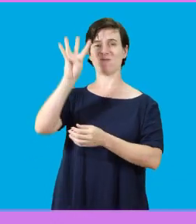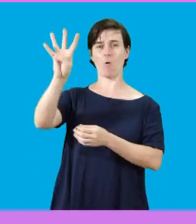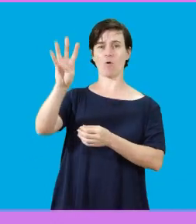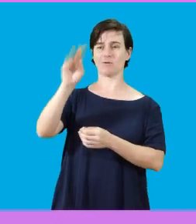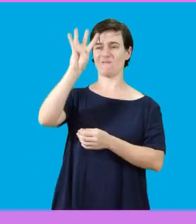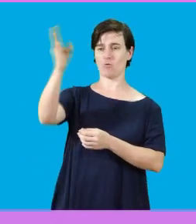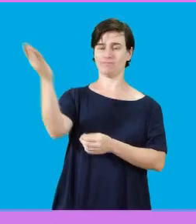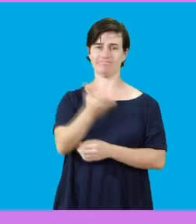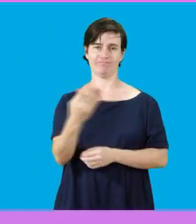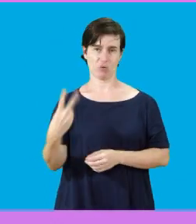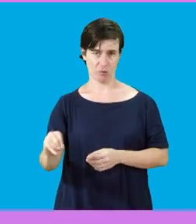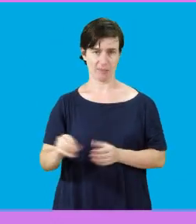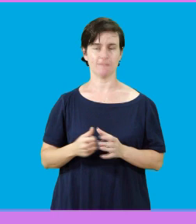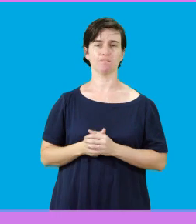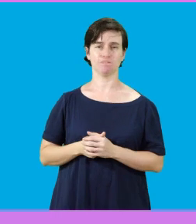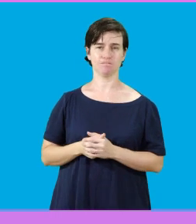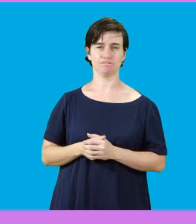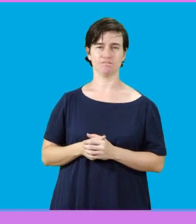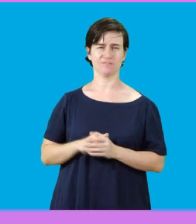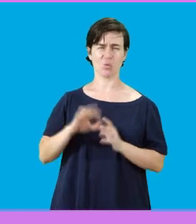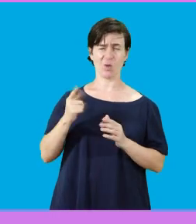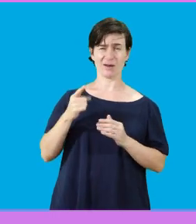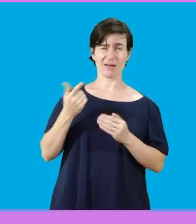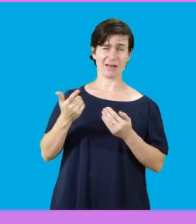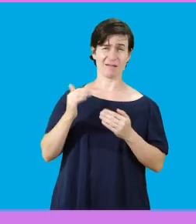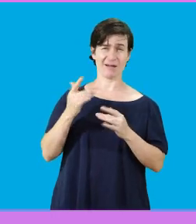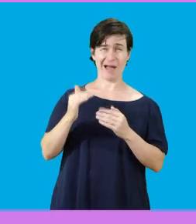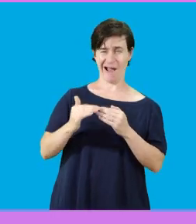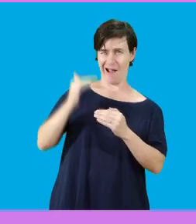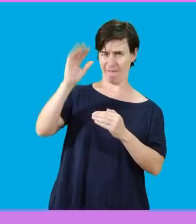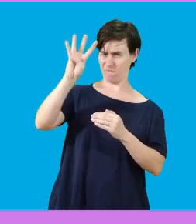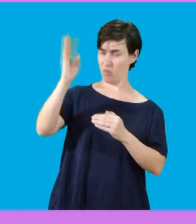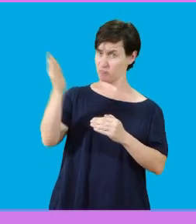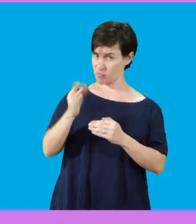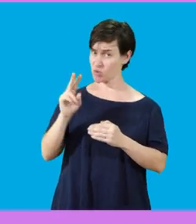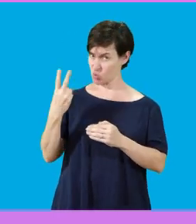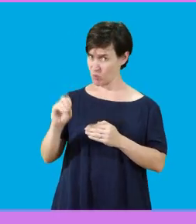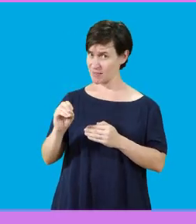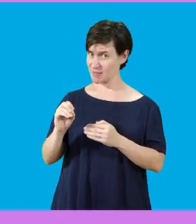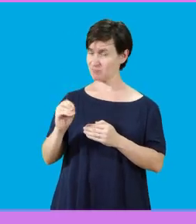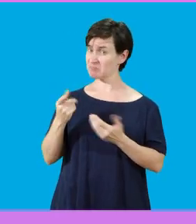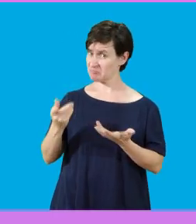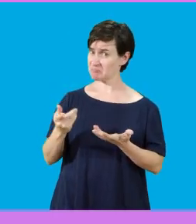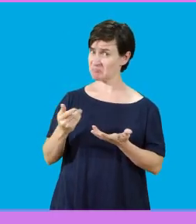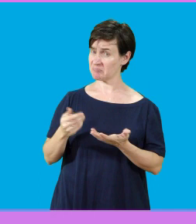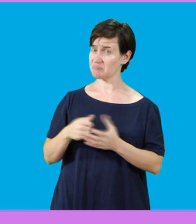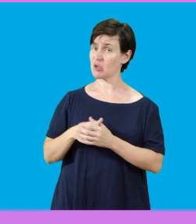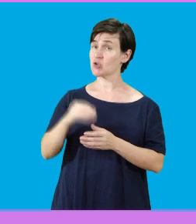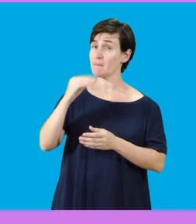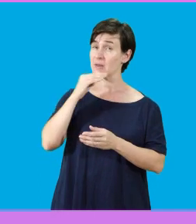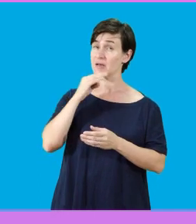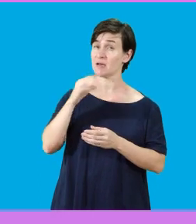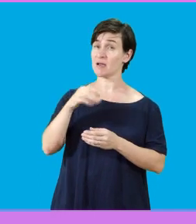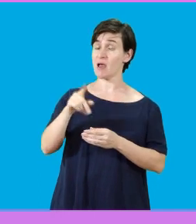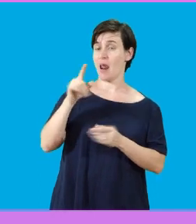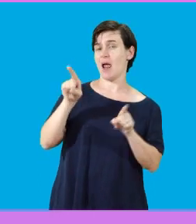form, then what must we do? We have to check what is the highest common factor between the 2 numbers. It's definitely 4. So 4 goes once